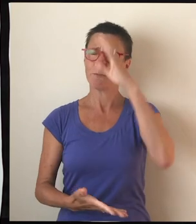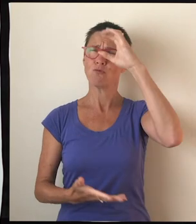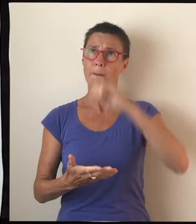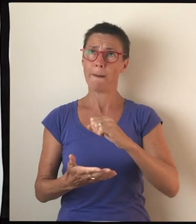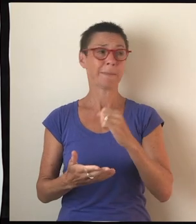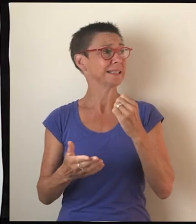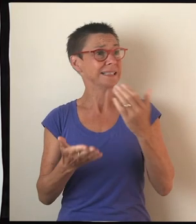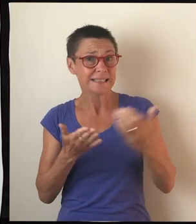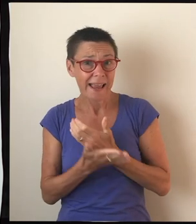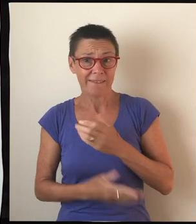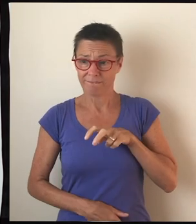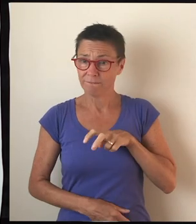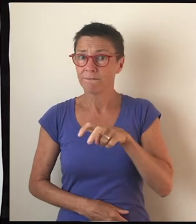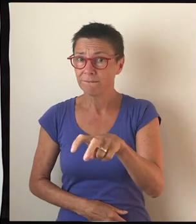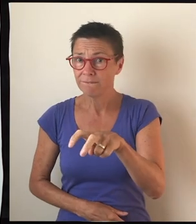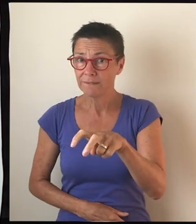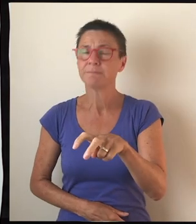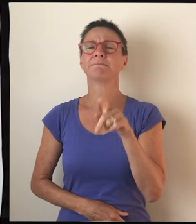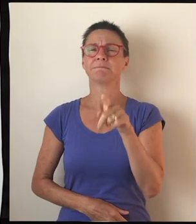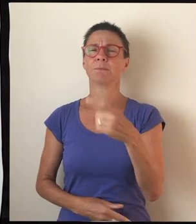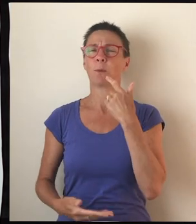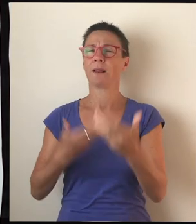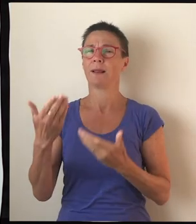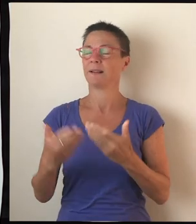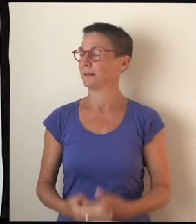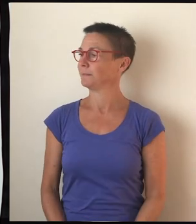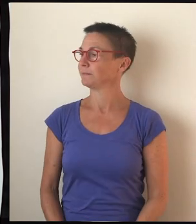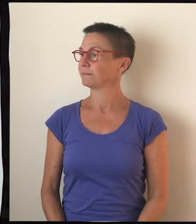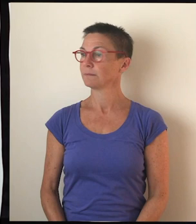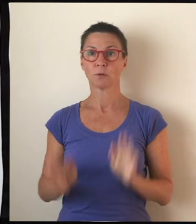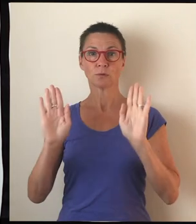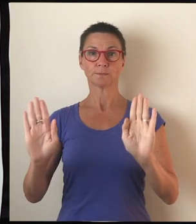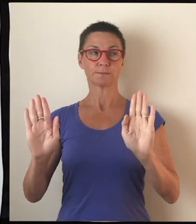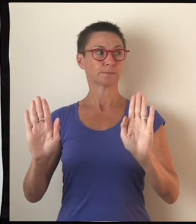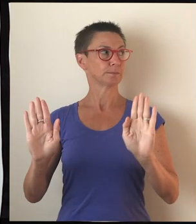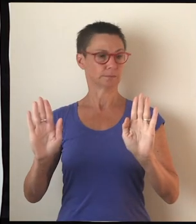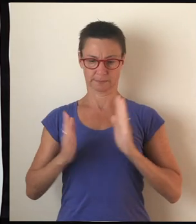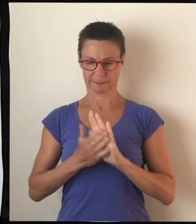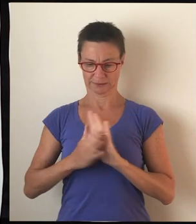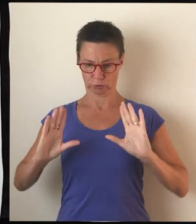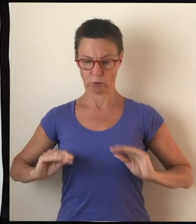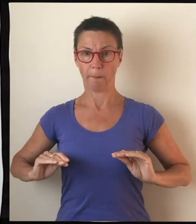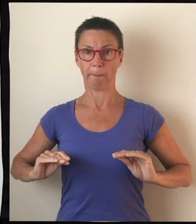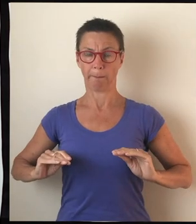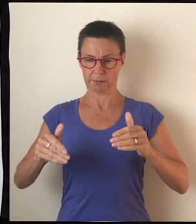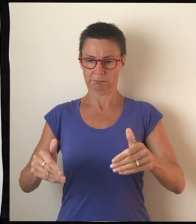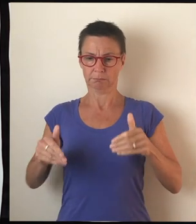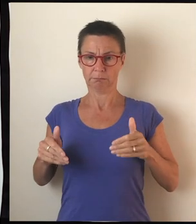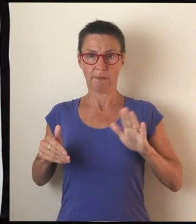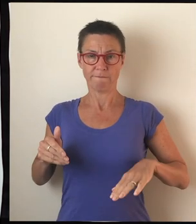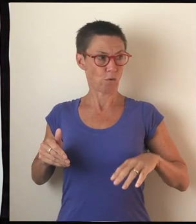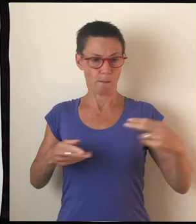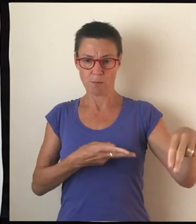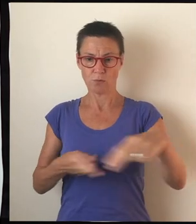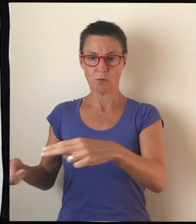you safely cross the road. It goes something like this. Stop. So you stop well back from the edge of the road